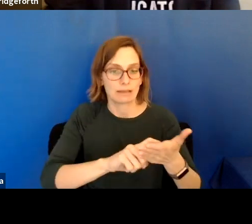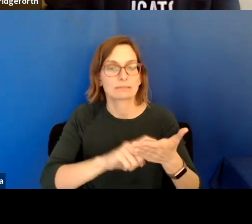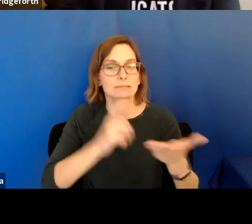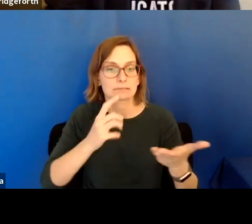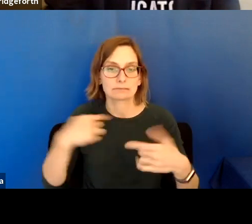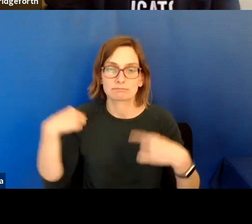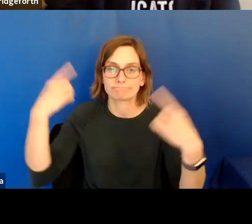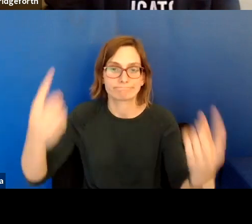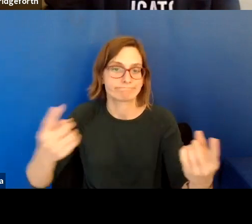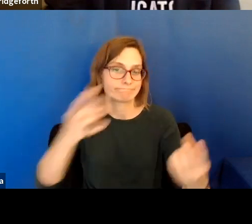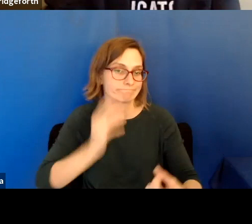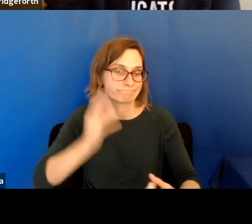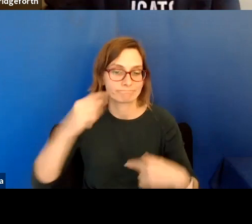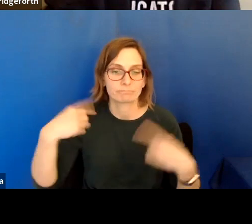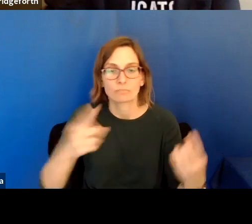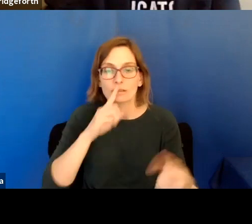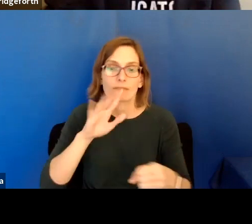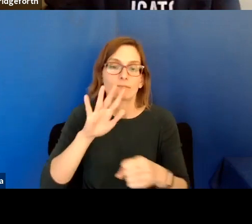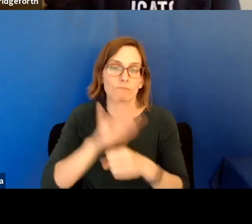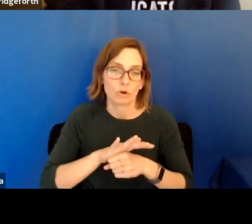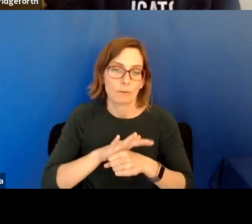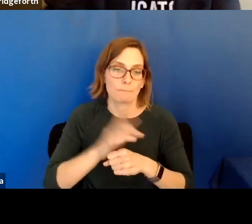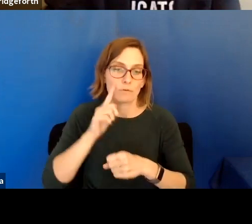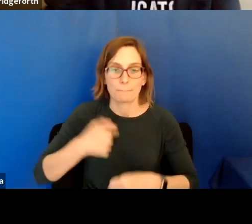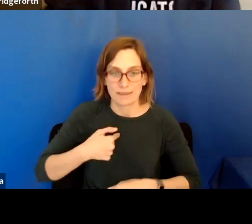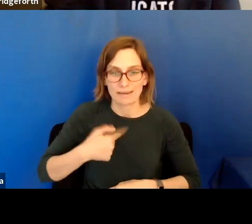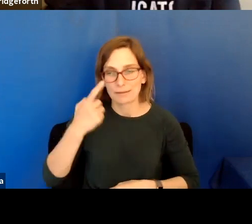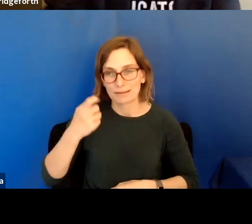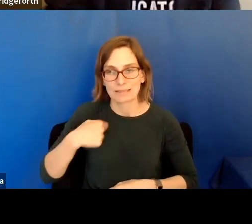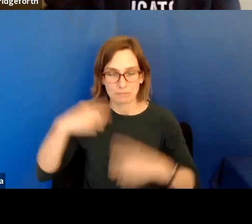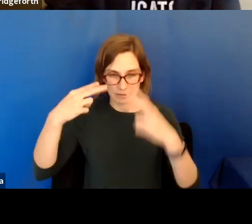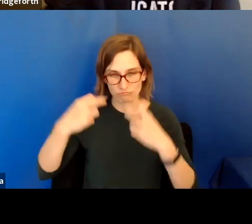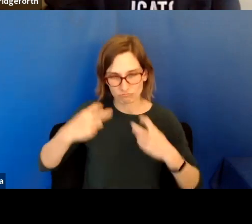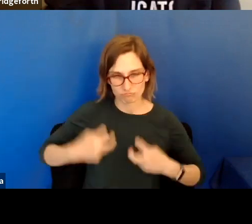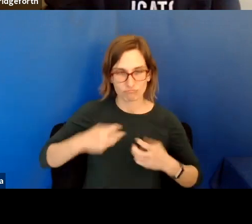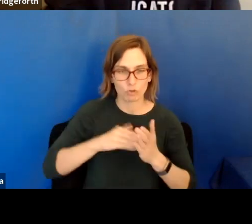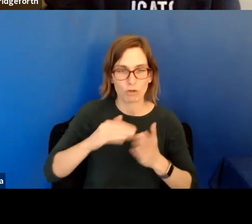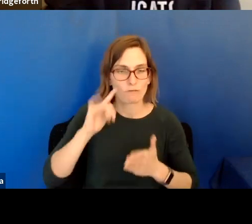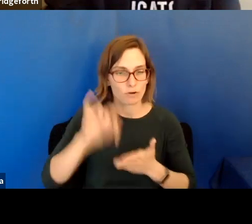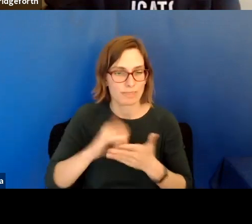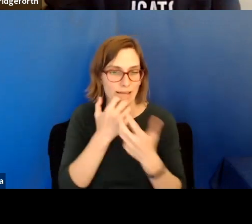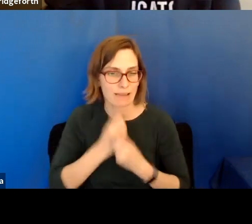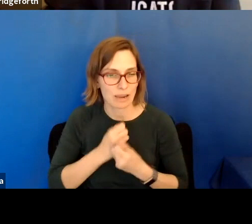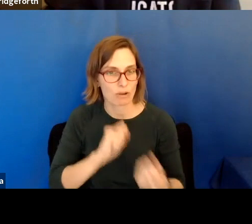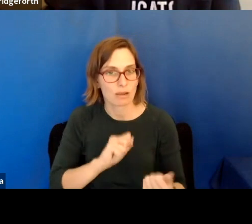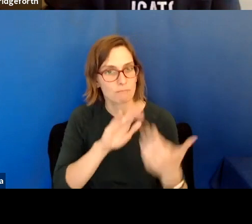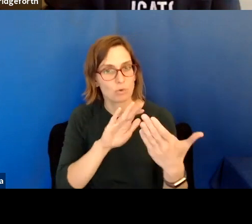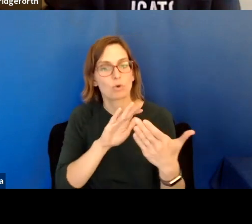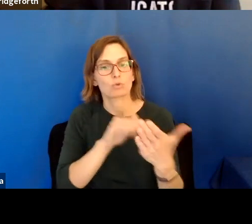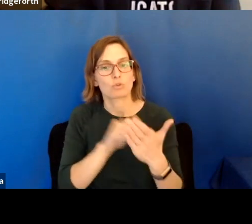conversation is very affirming for me, as I have been scrutinized often for this caring approach, which is